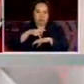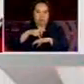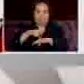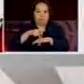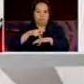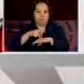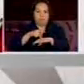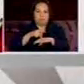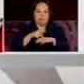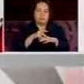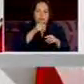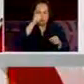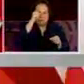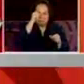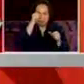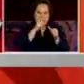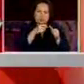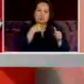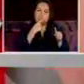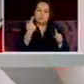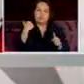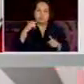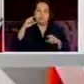As the late President Theodore Roosevelt said,